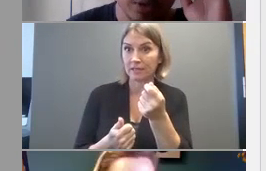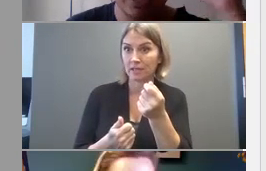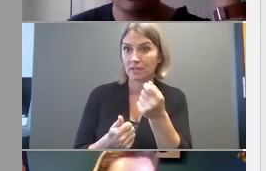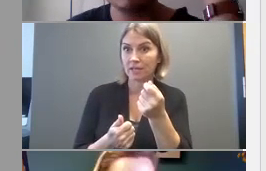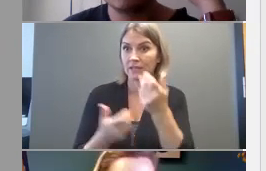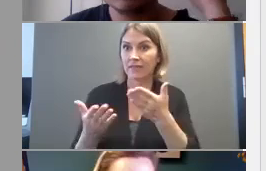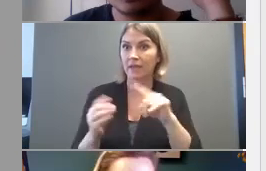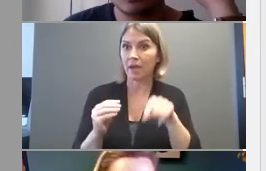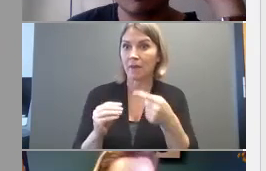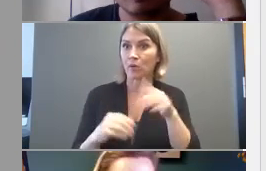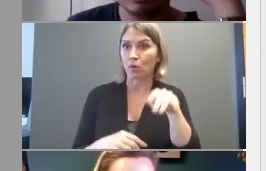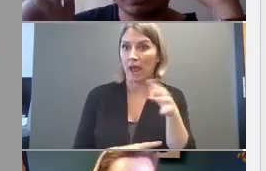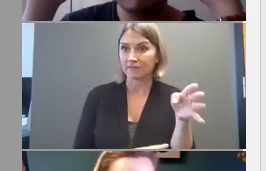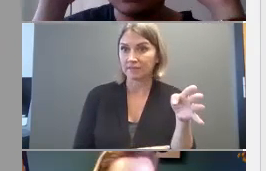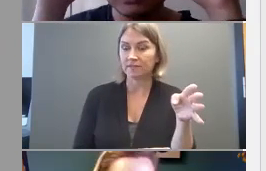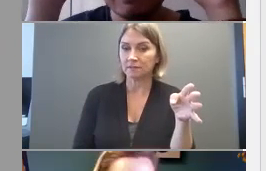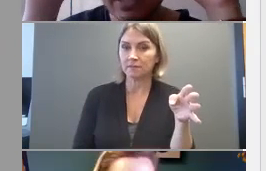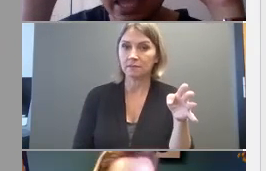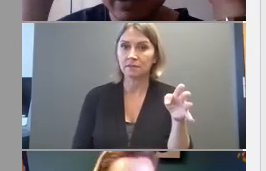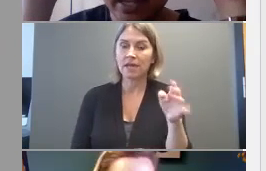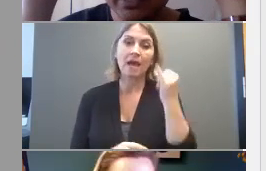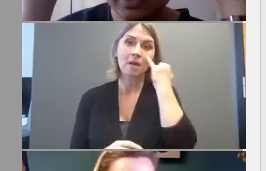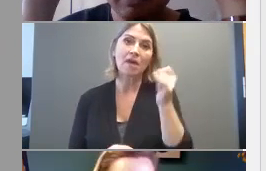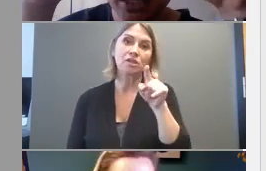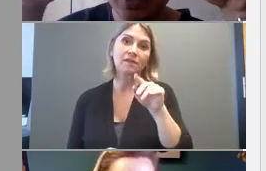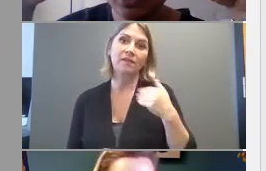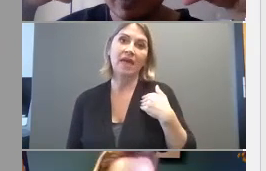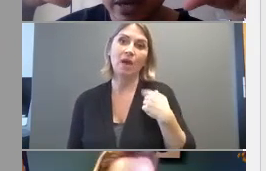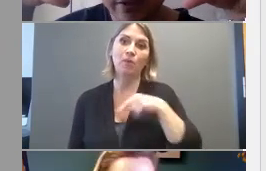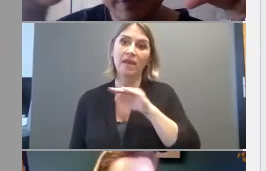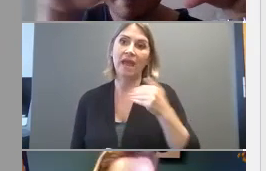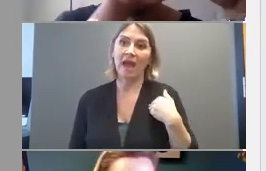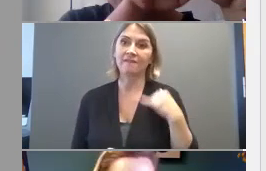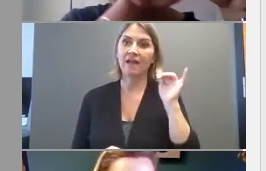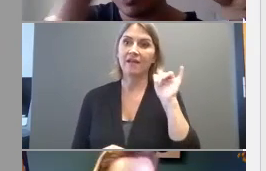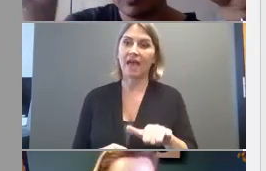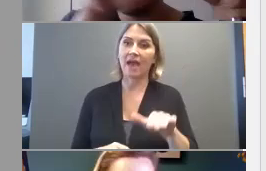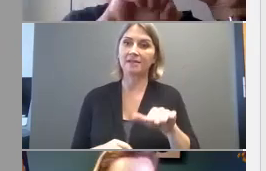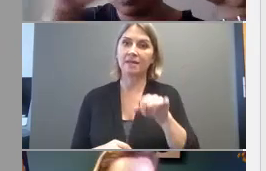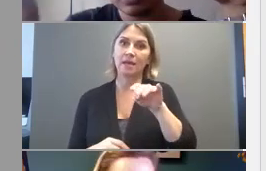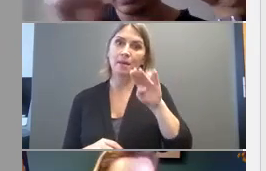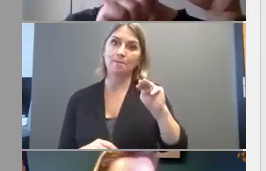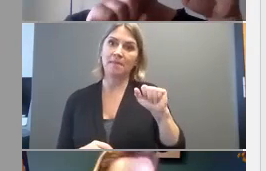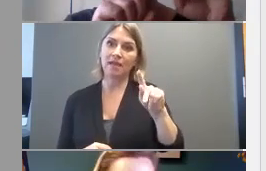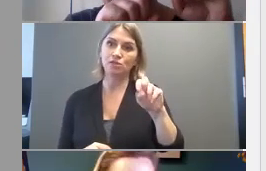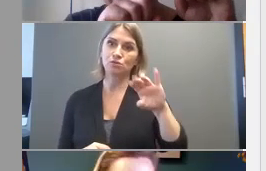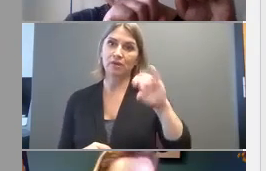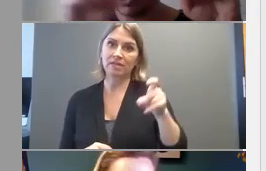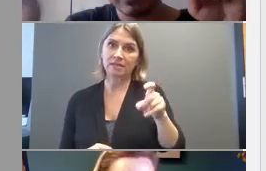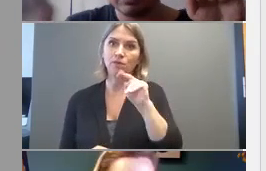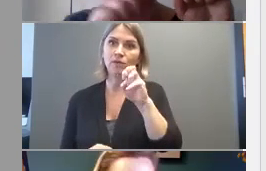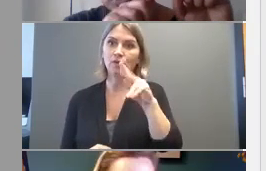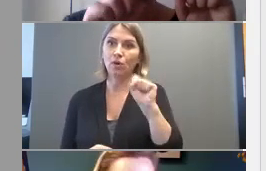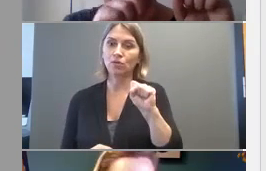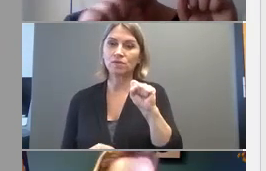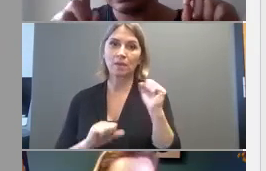thing about graphs. So imagine that we have an adjacency matrix of a graph where all of those nodes are basically all